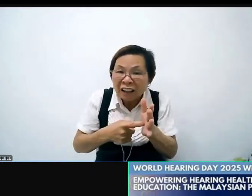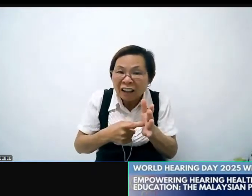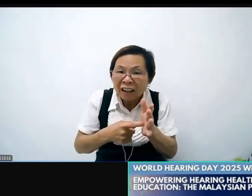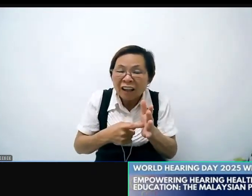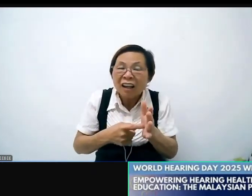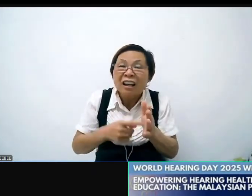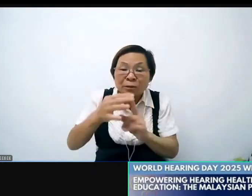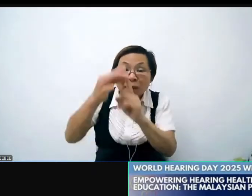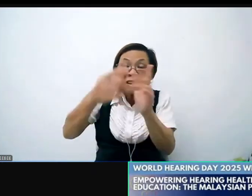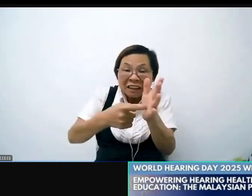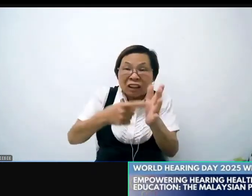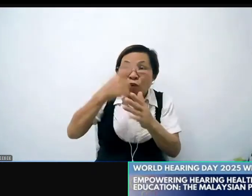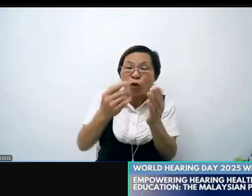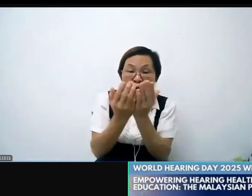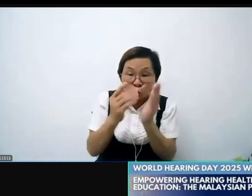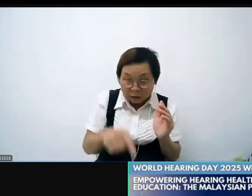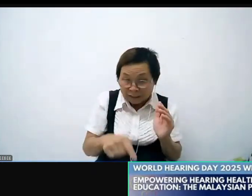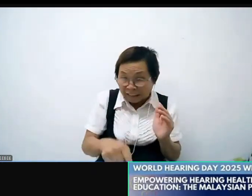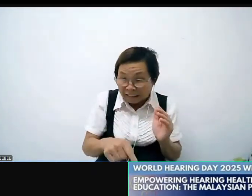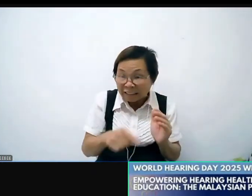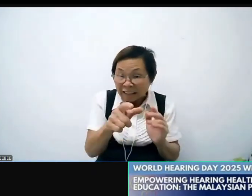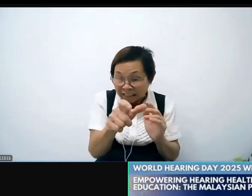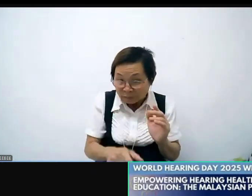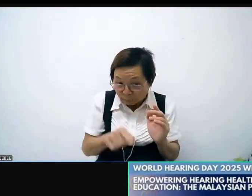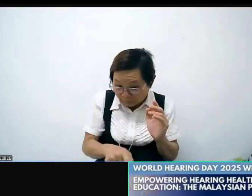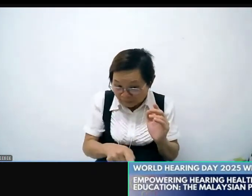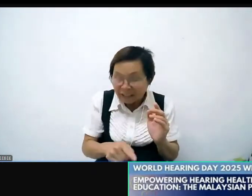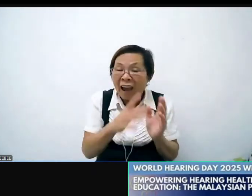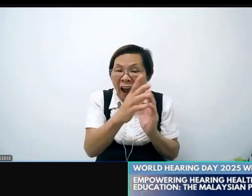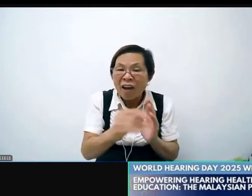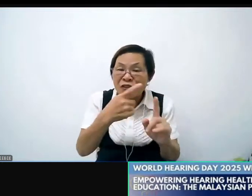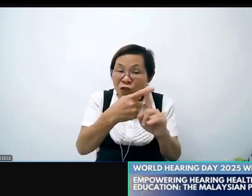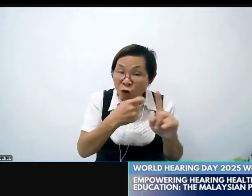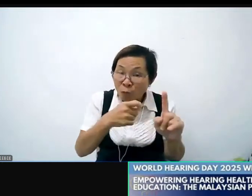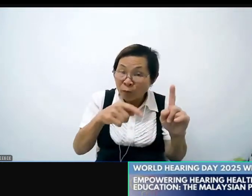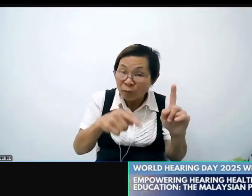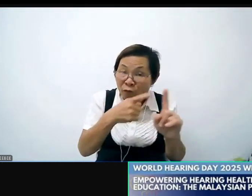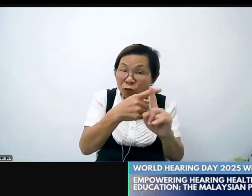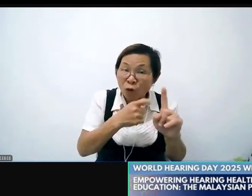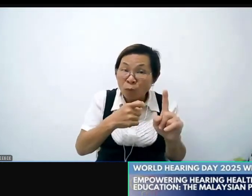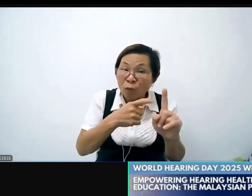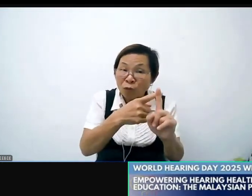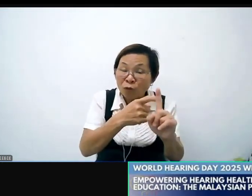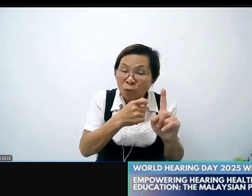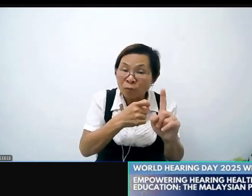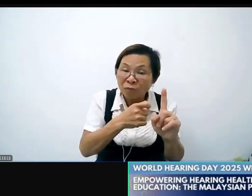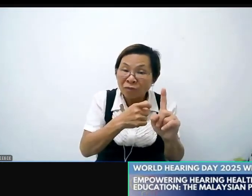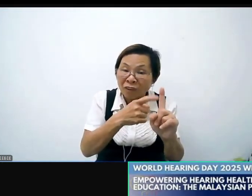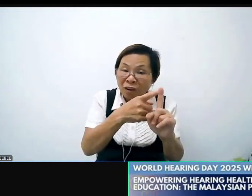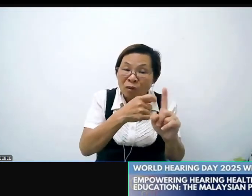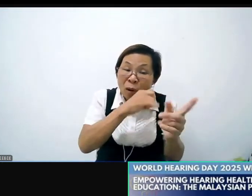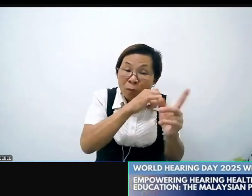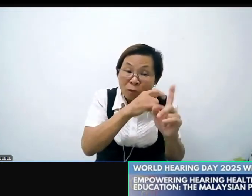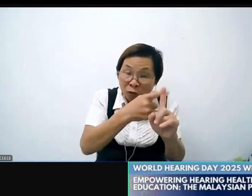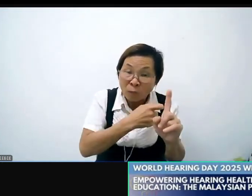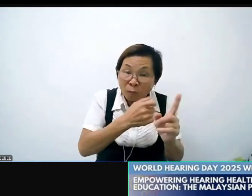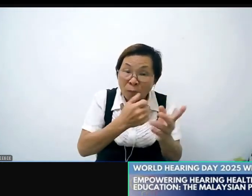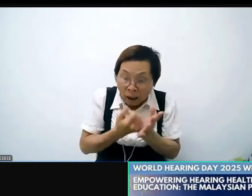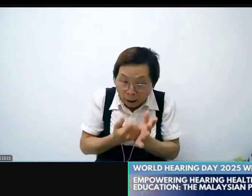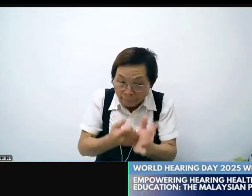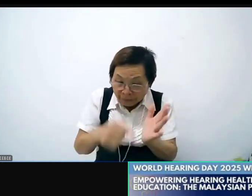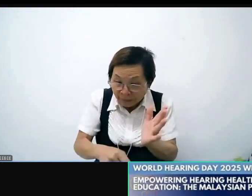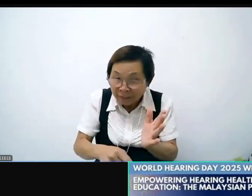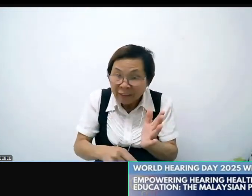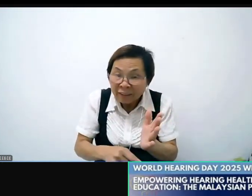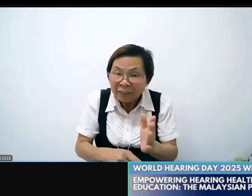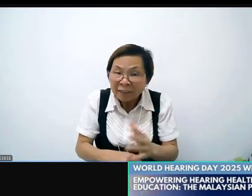that students. So from that, what we can see from that, the teacher said, after she